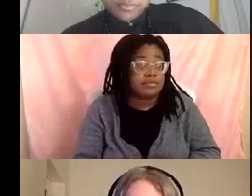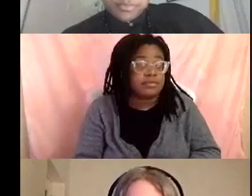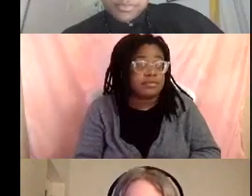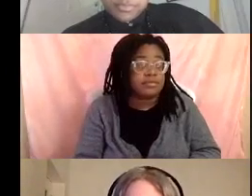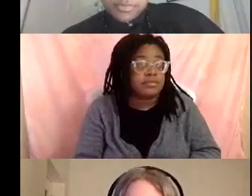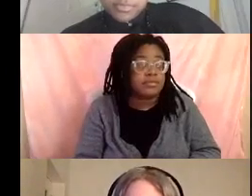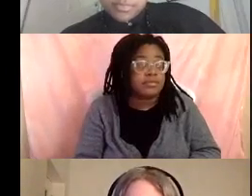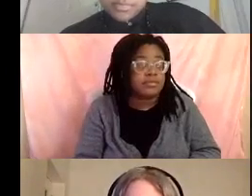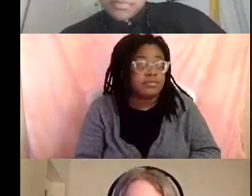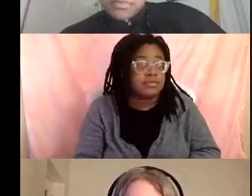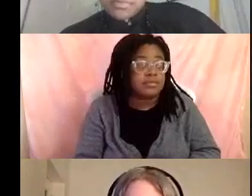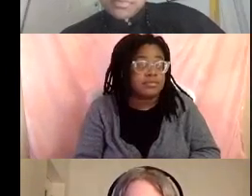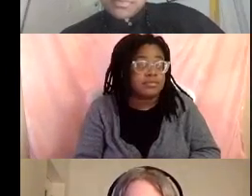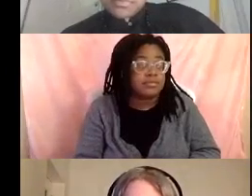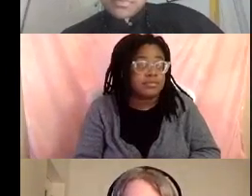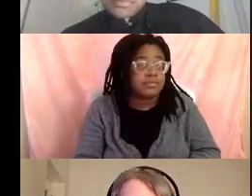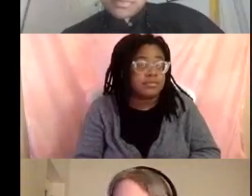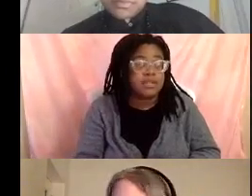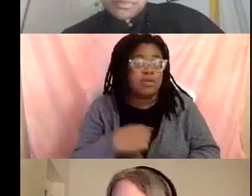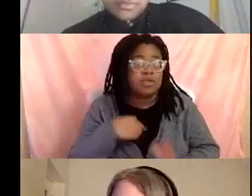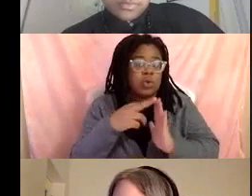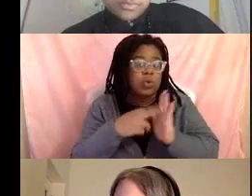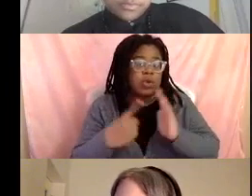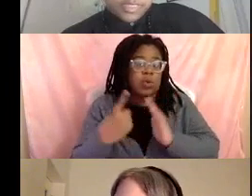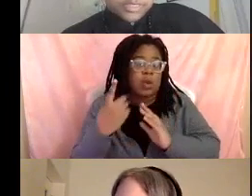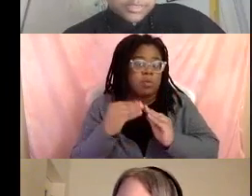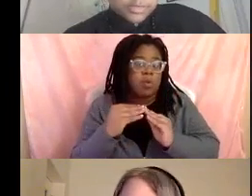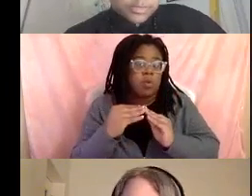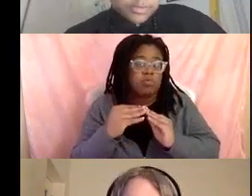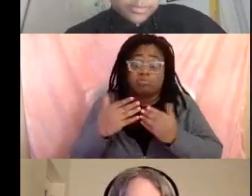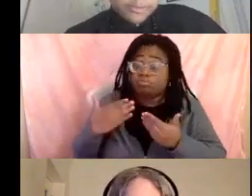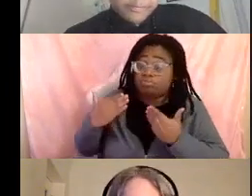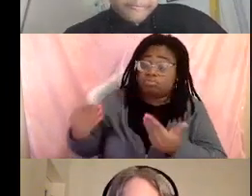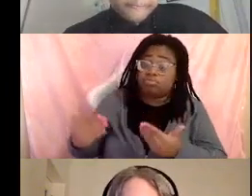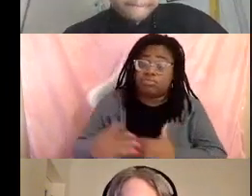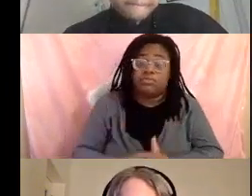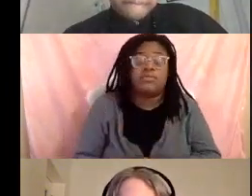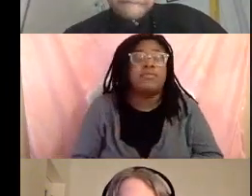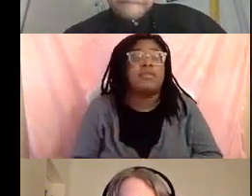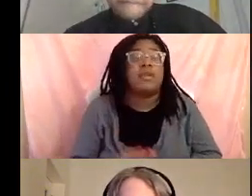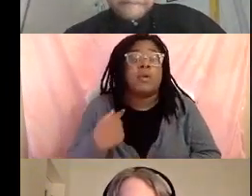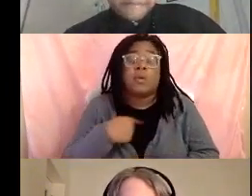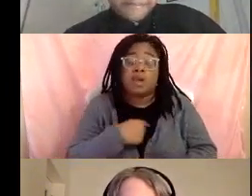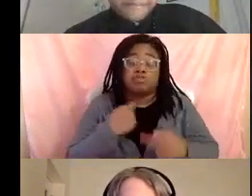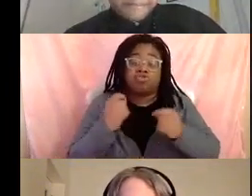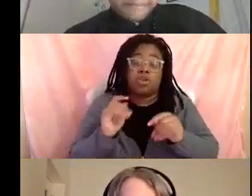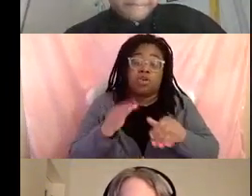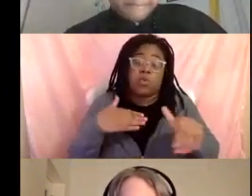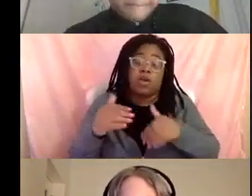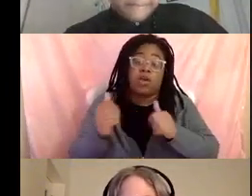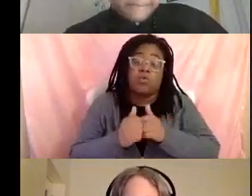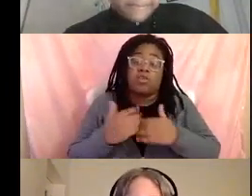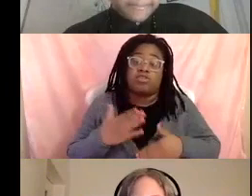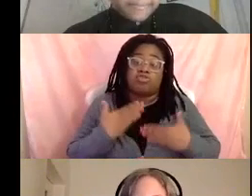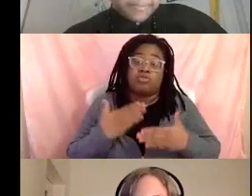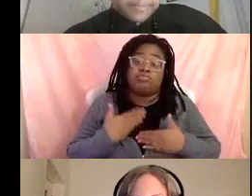I was going to read one more. Please. We try to walk with joy.